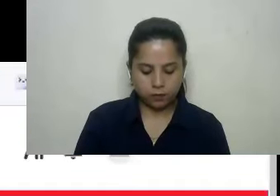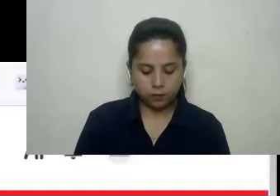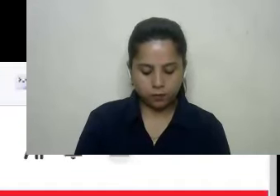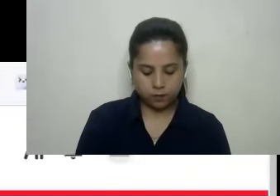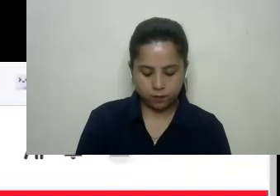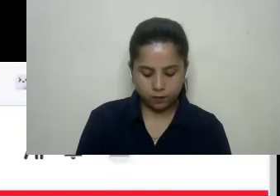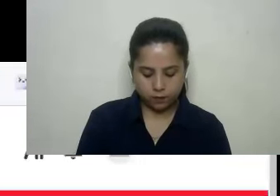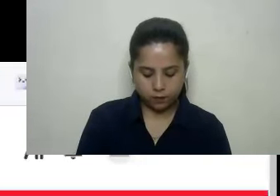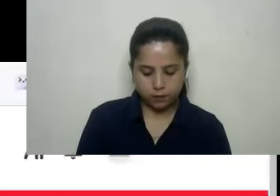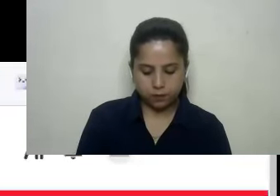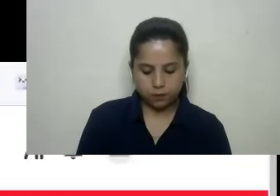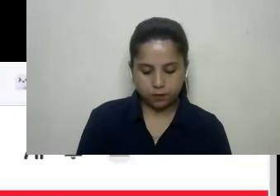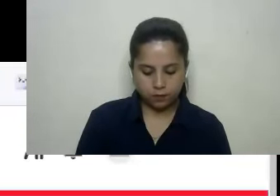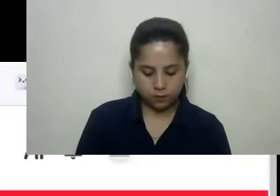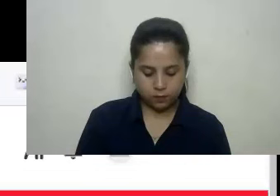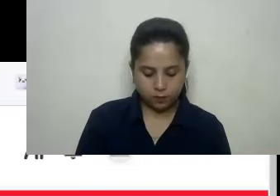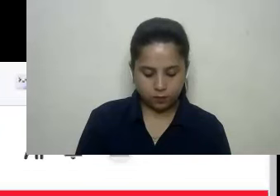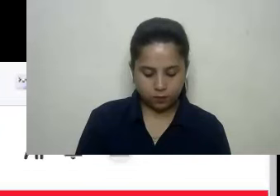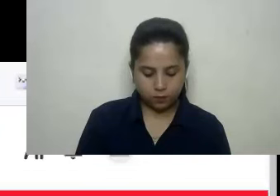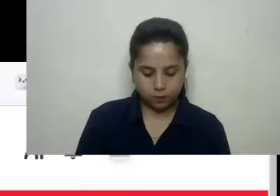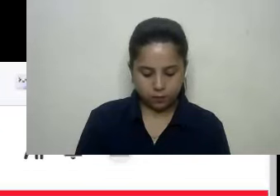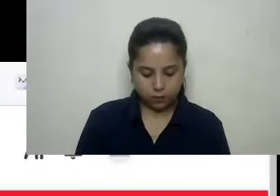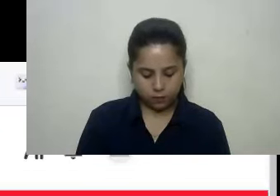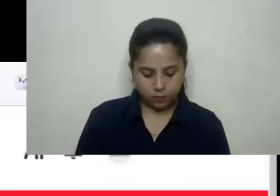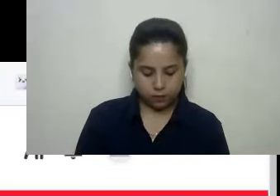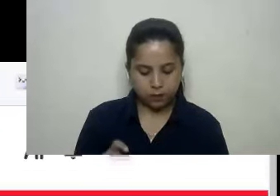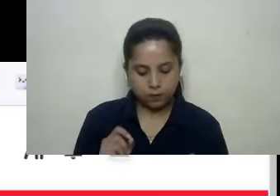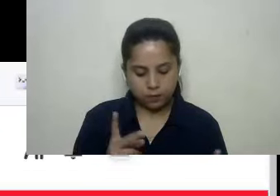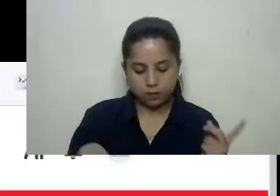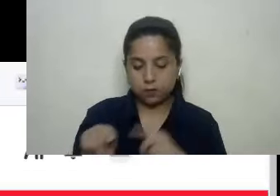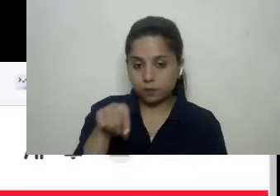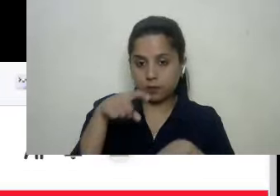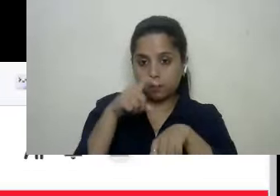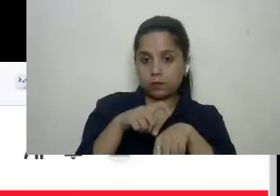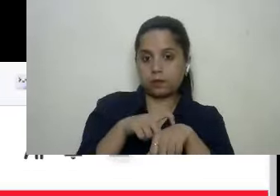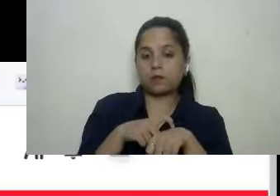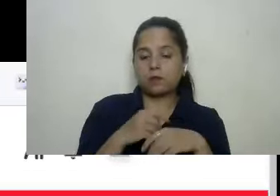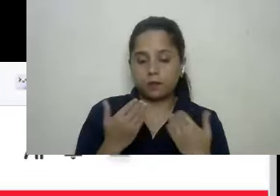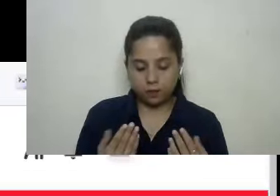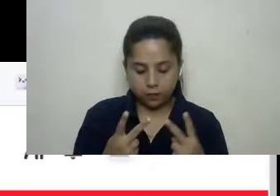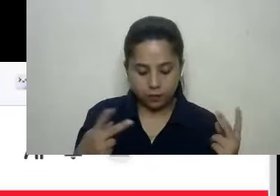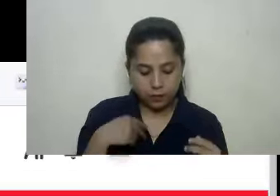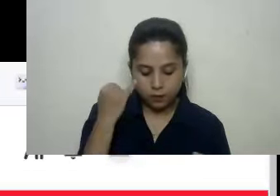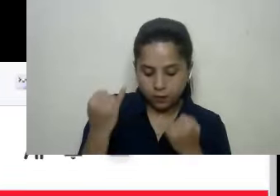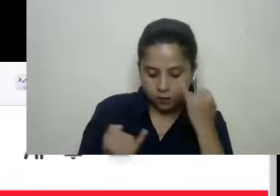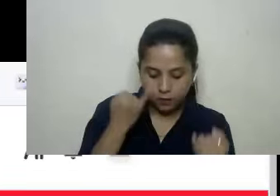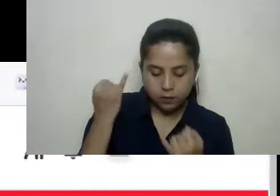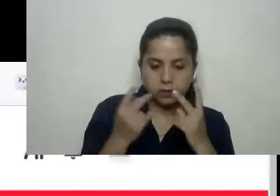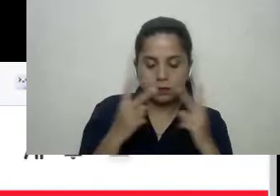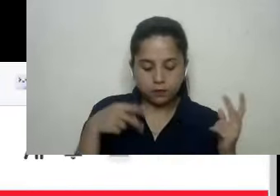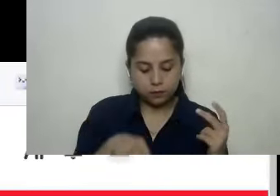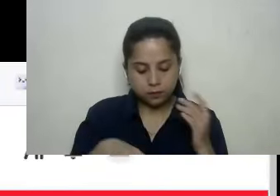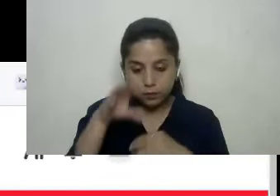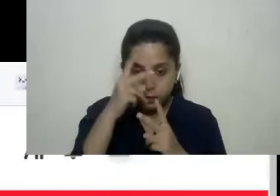Lessons. Okay. Yeah. So this time we will put in the search box listening skills, because that's